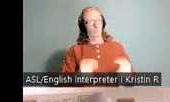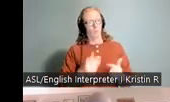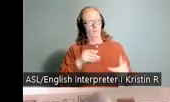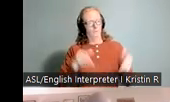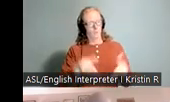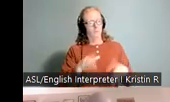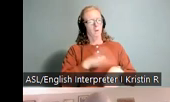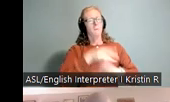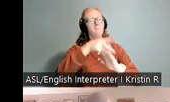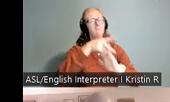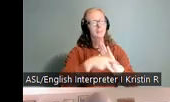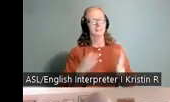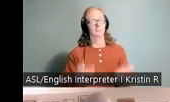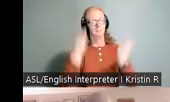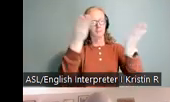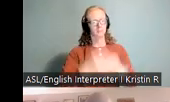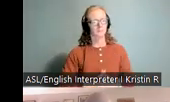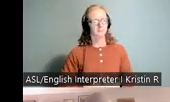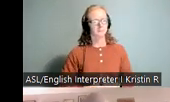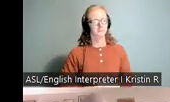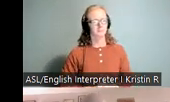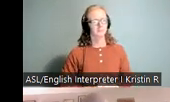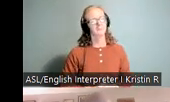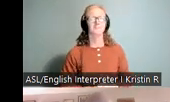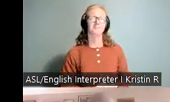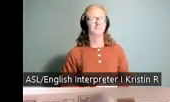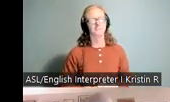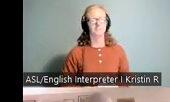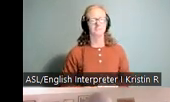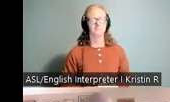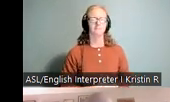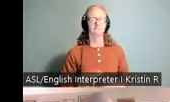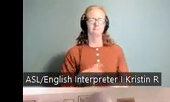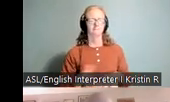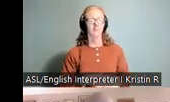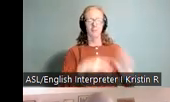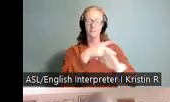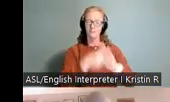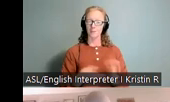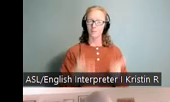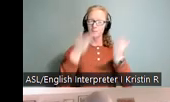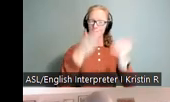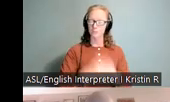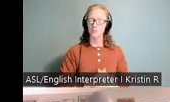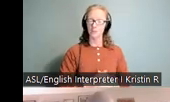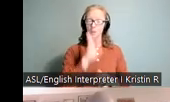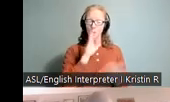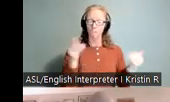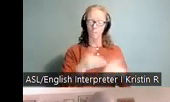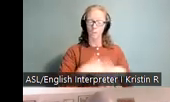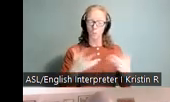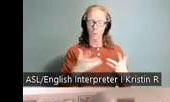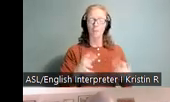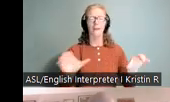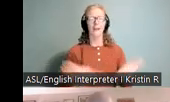the policy recommendations. And I think it is sort of like, on the one hand, the policy recommendations are going to be focused on the